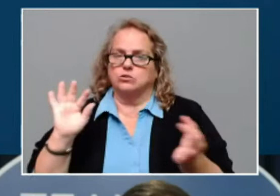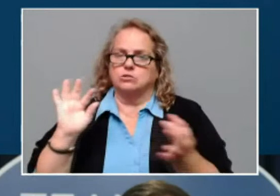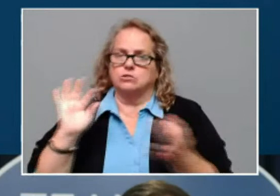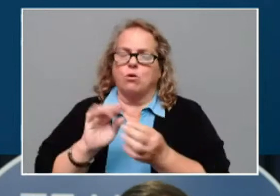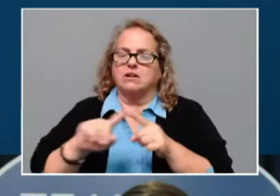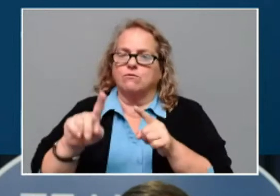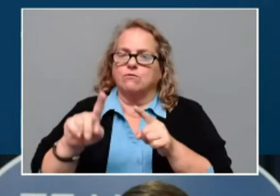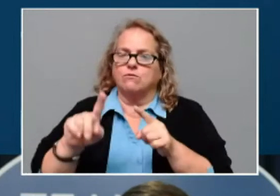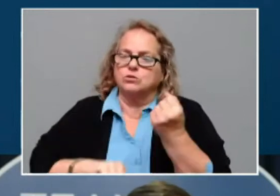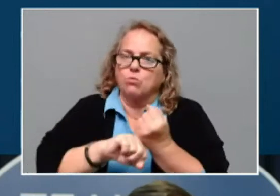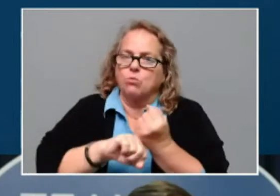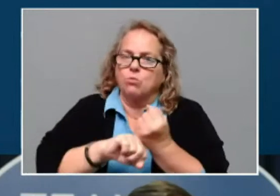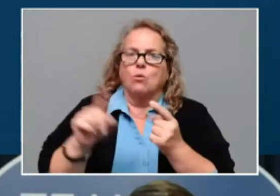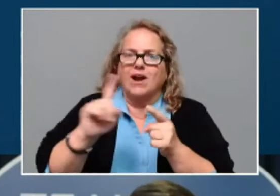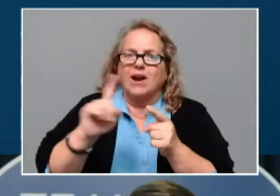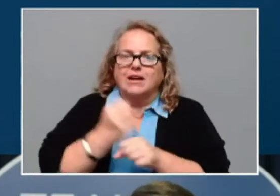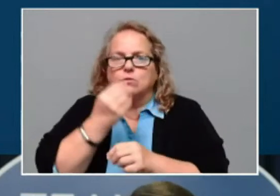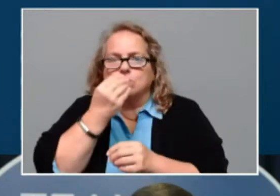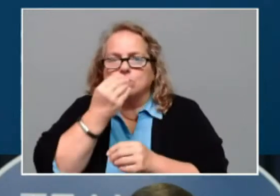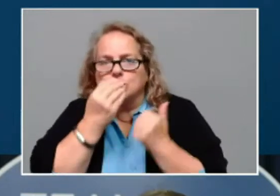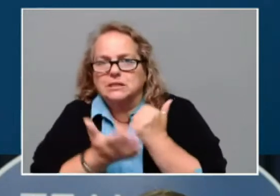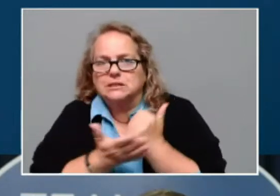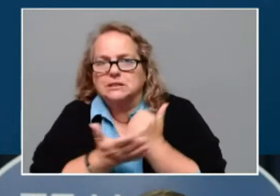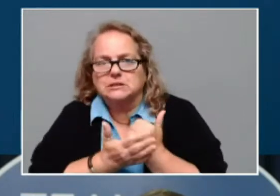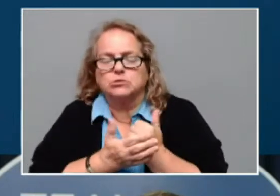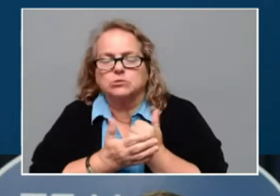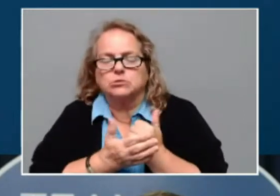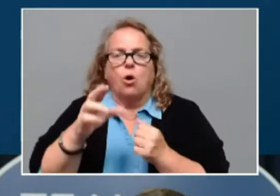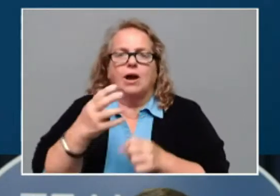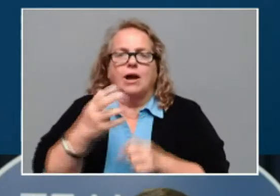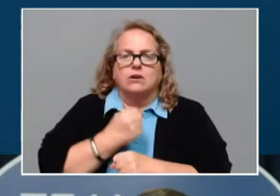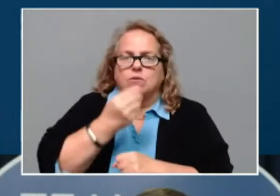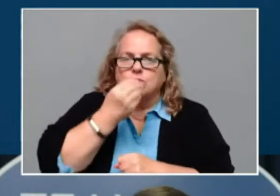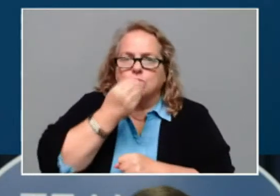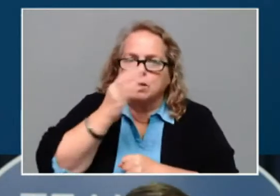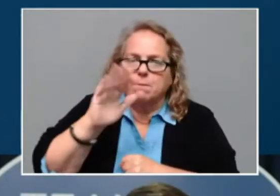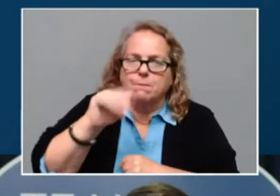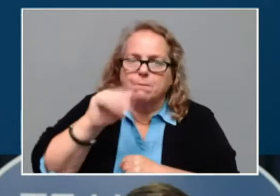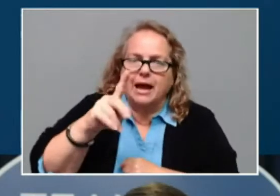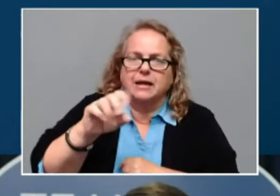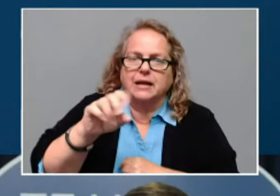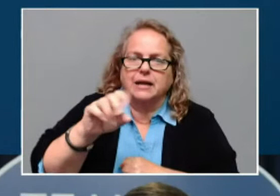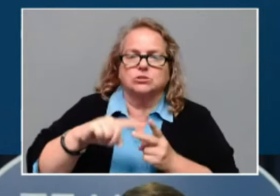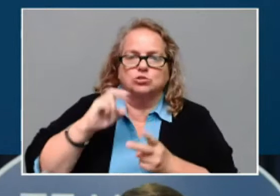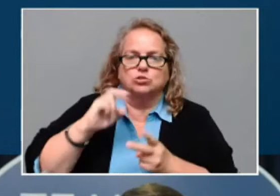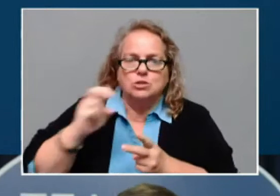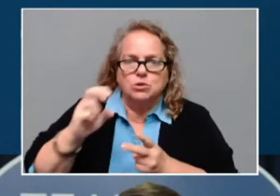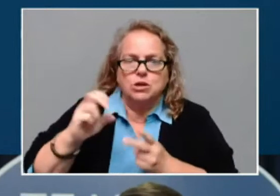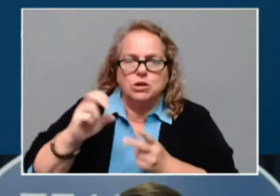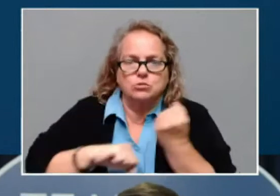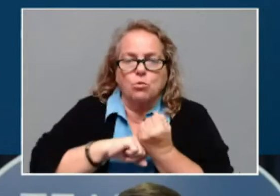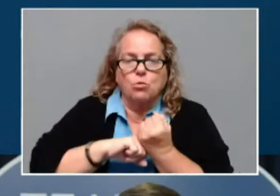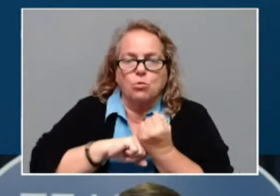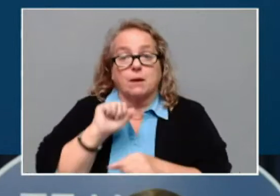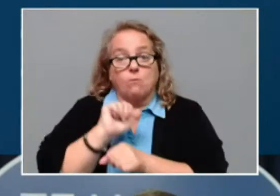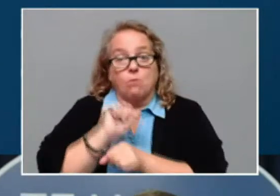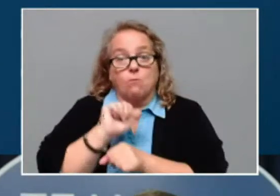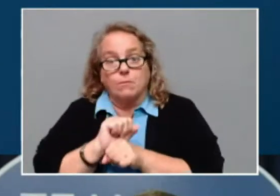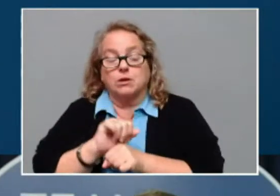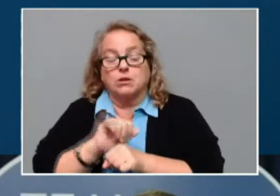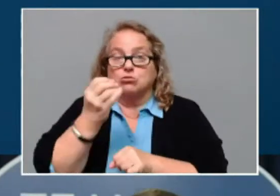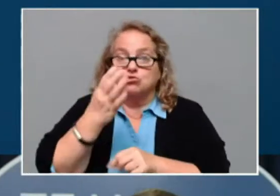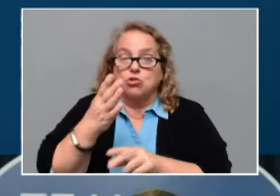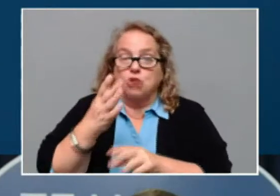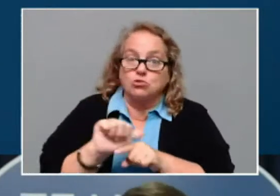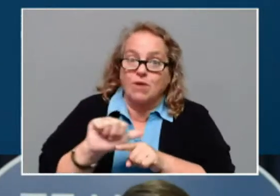for food assistance or where to find food banks. Transportation support, employment, and job training. You can find it right there